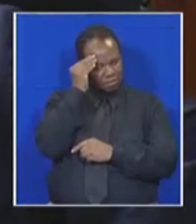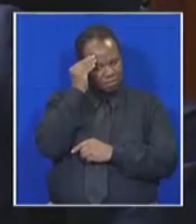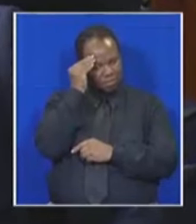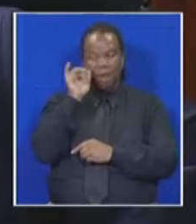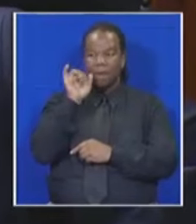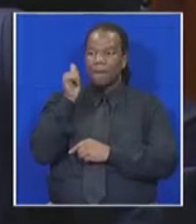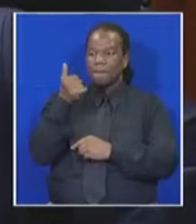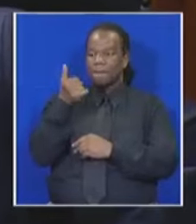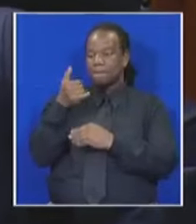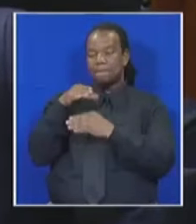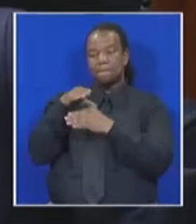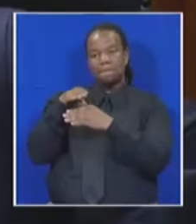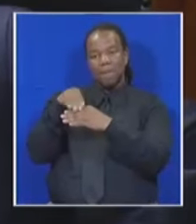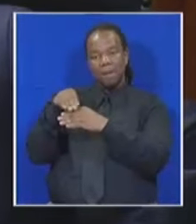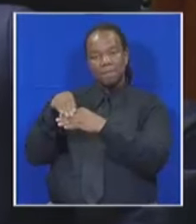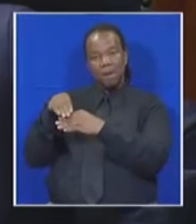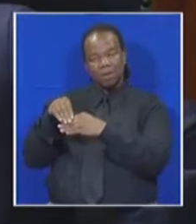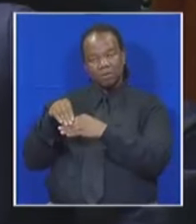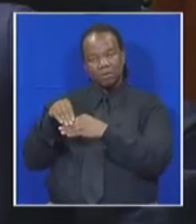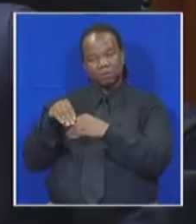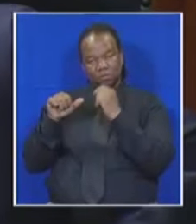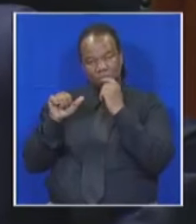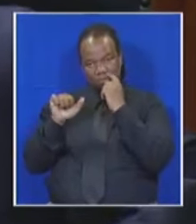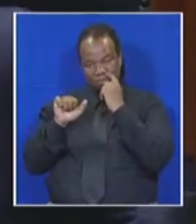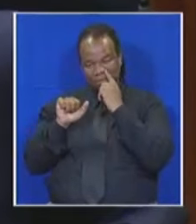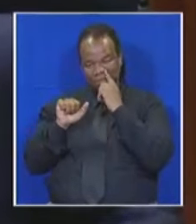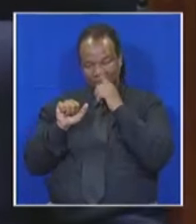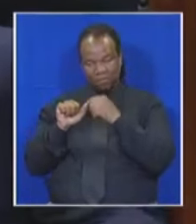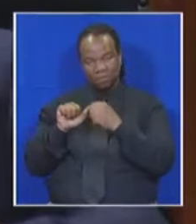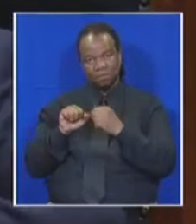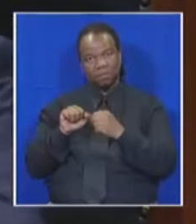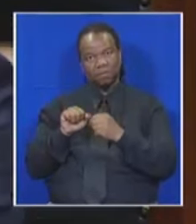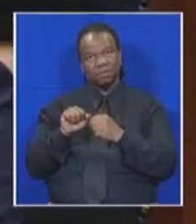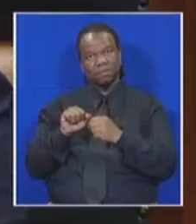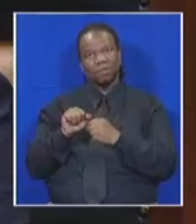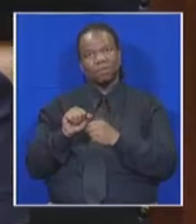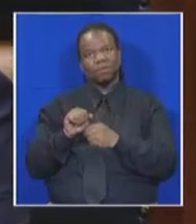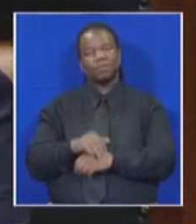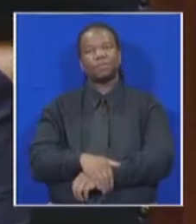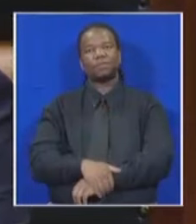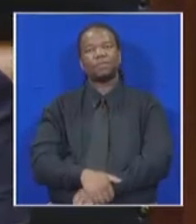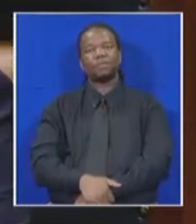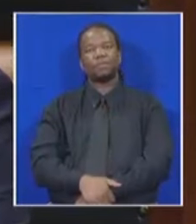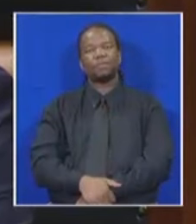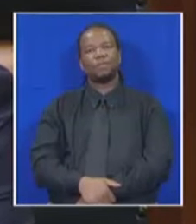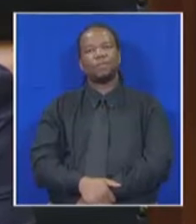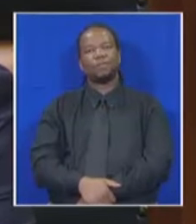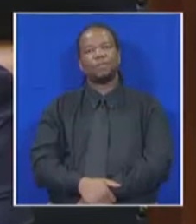Honorable members, I would like to draw your attention that in fact